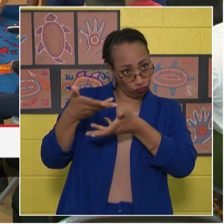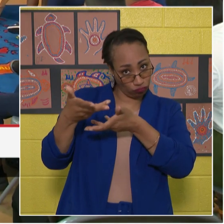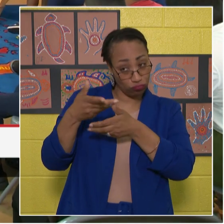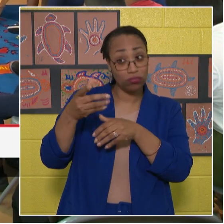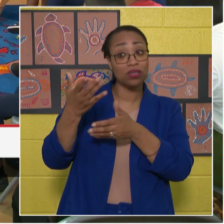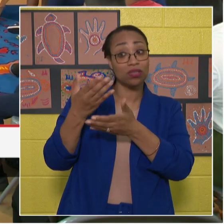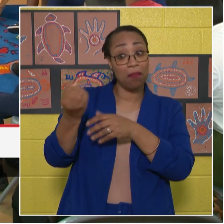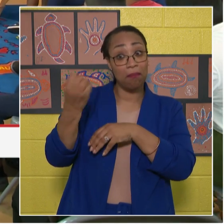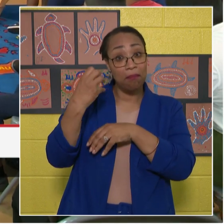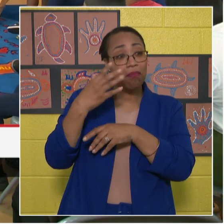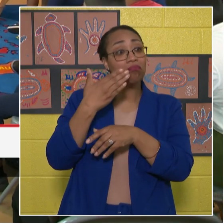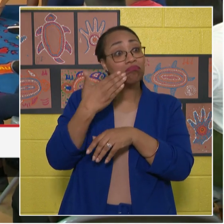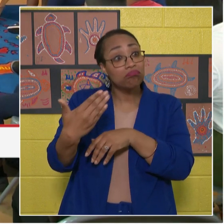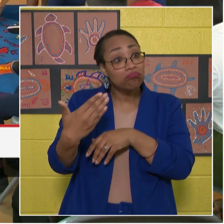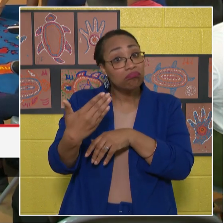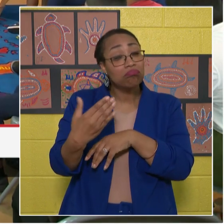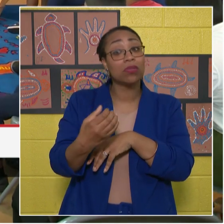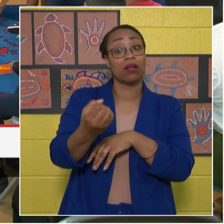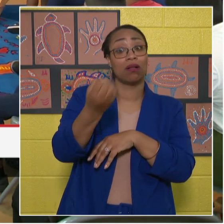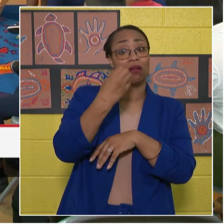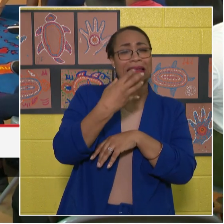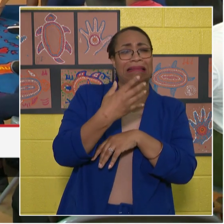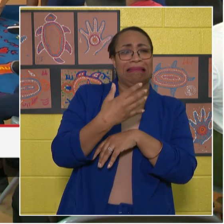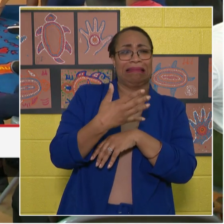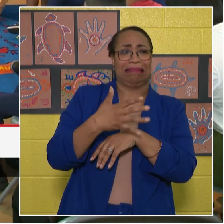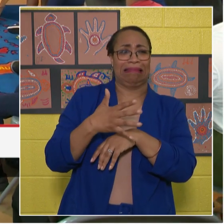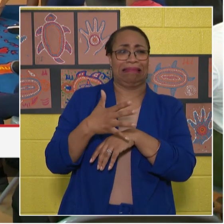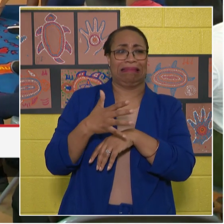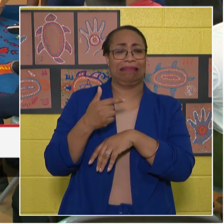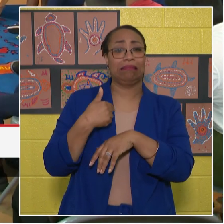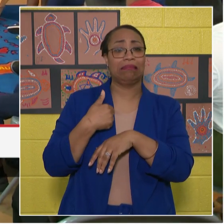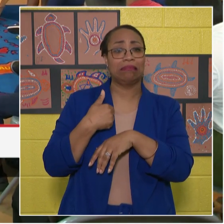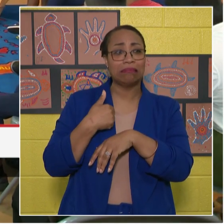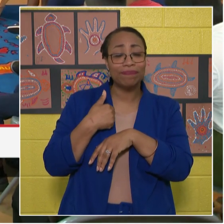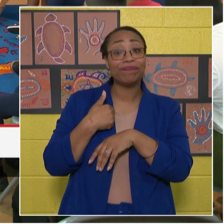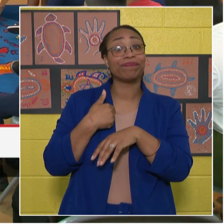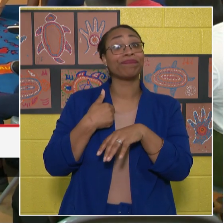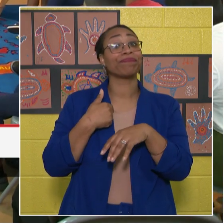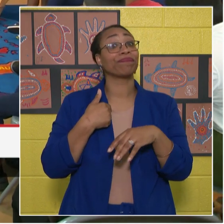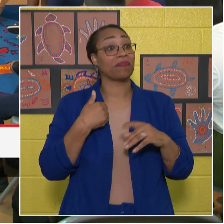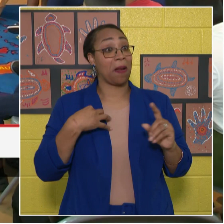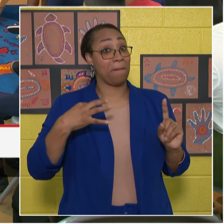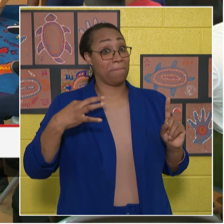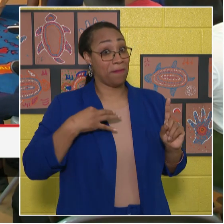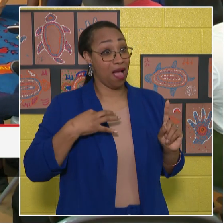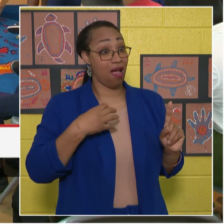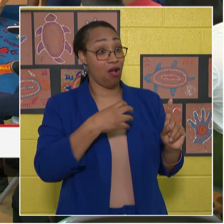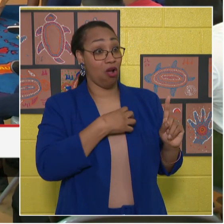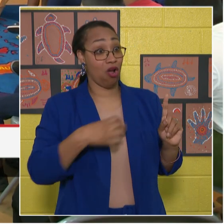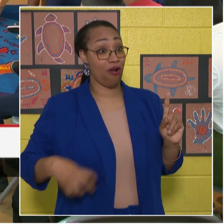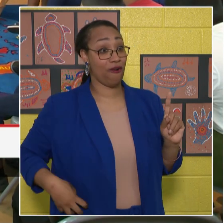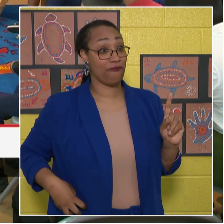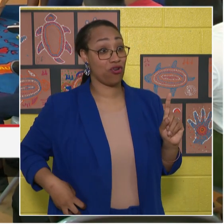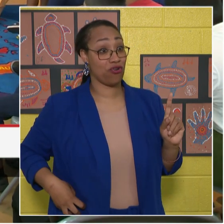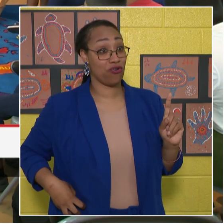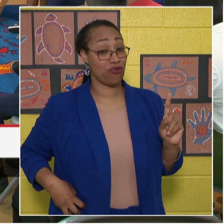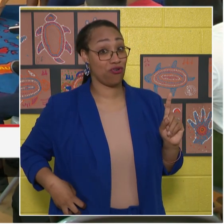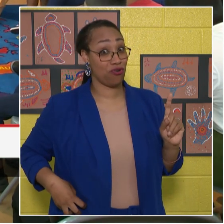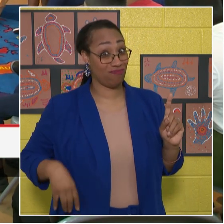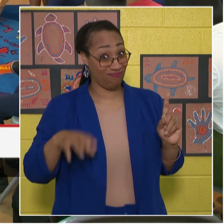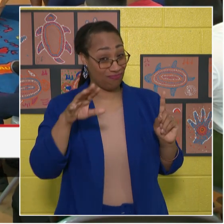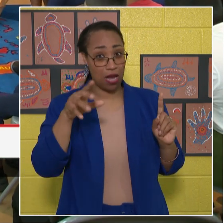I should have applied to go to Harvard. But nobody's told me, you know, Bowser, you're a really good student. You should apply to go to